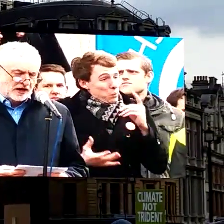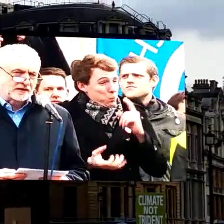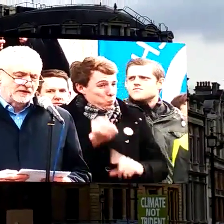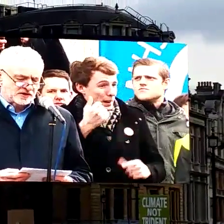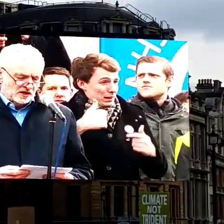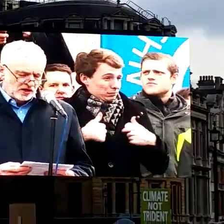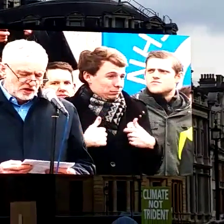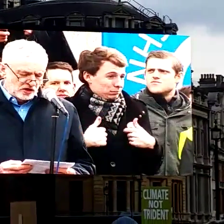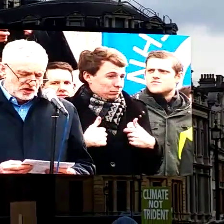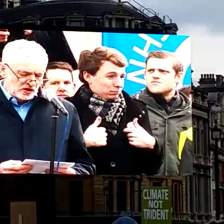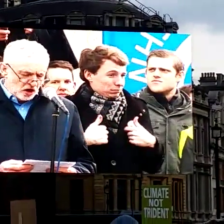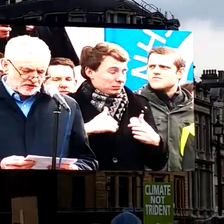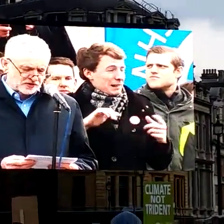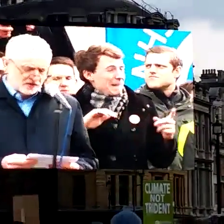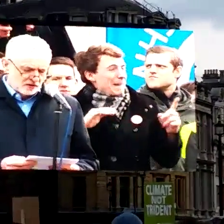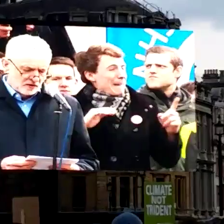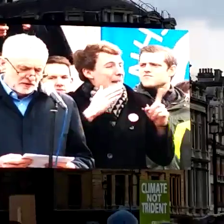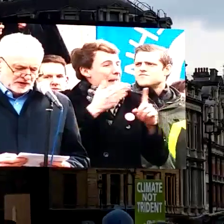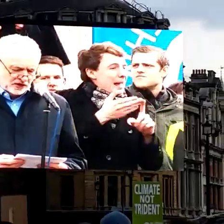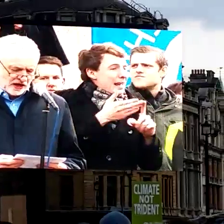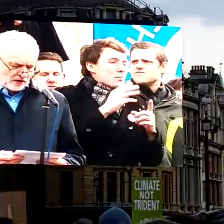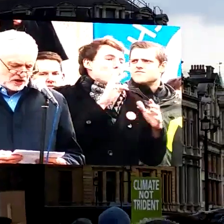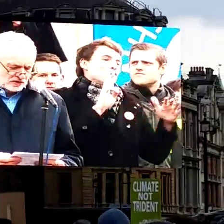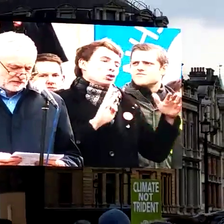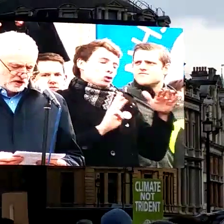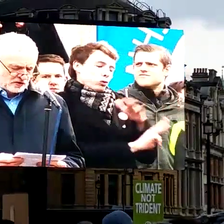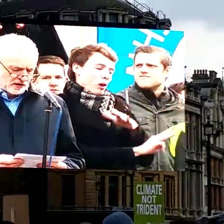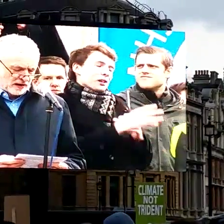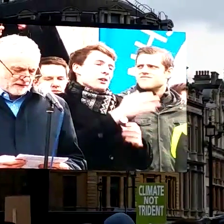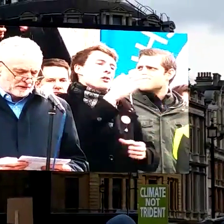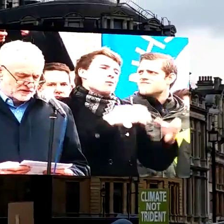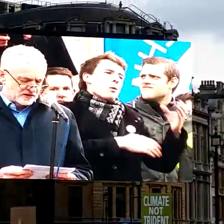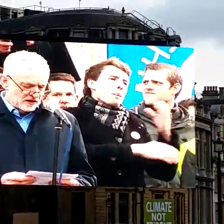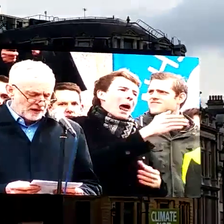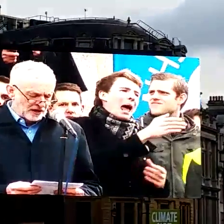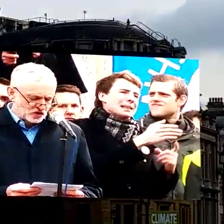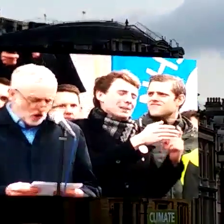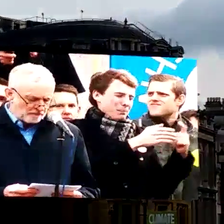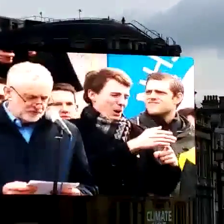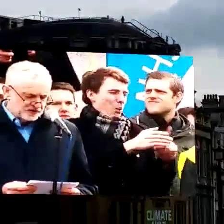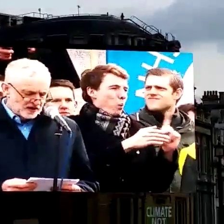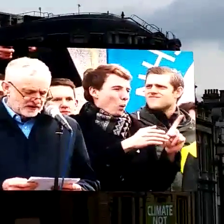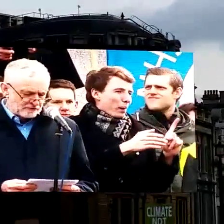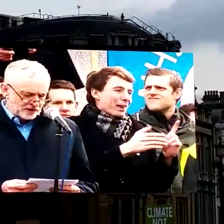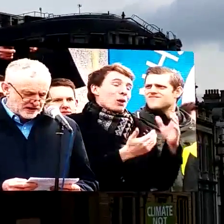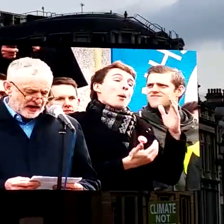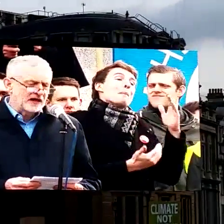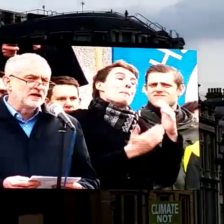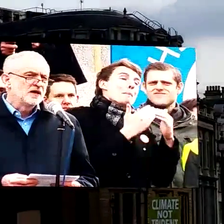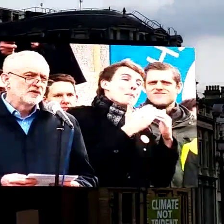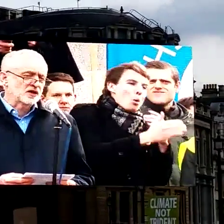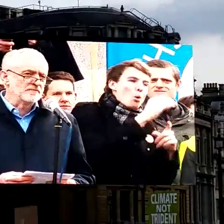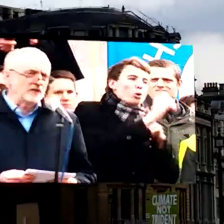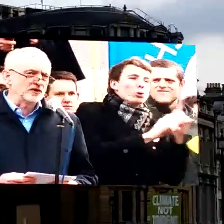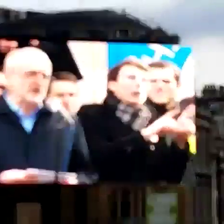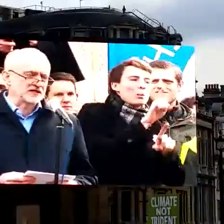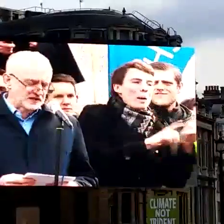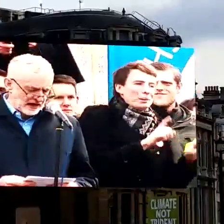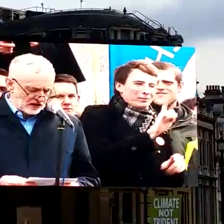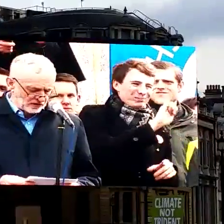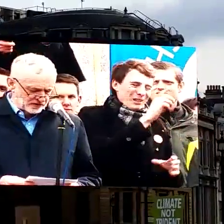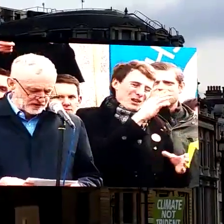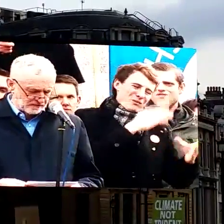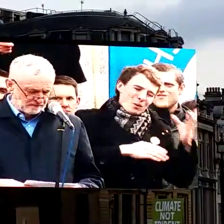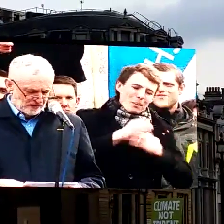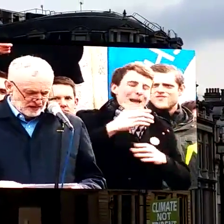replacing Trident, not with a generation of nuclear weapons, but jobs that retain the